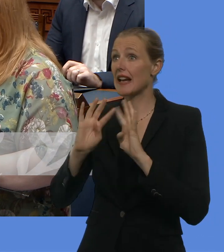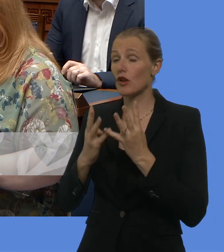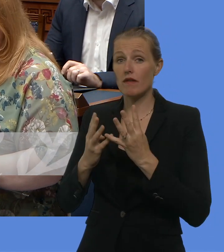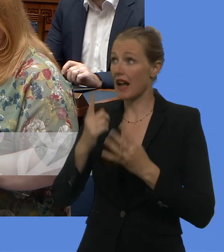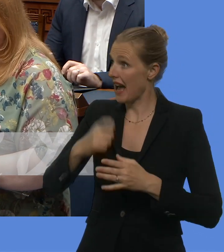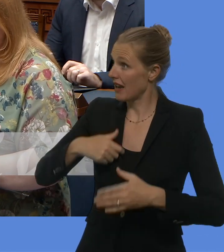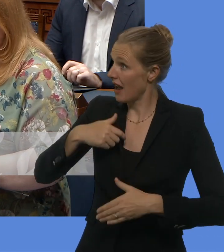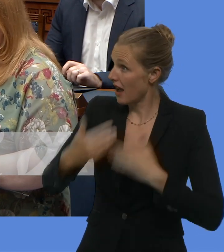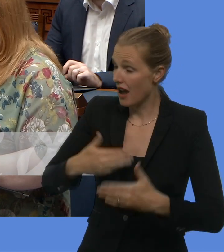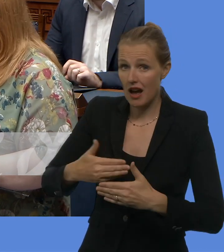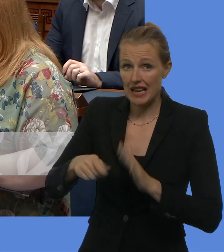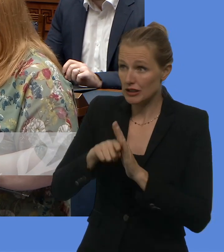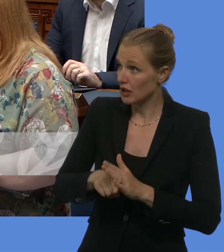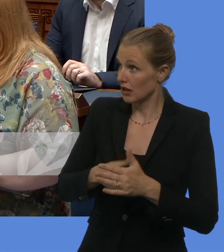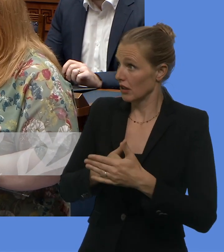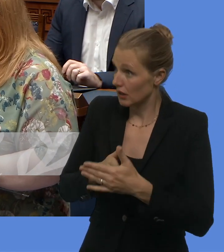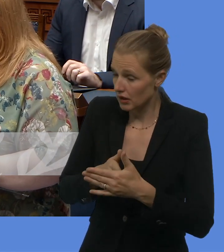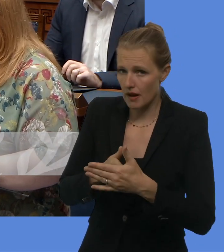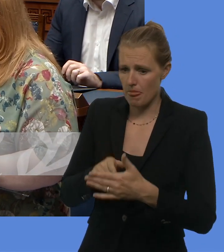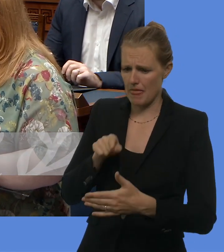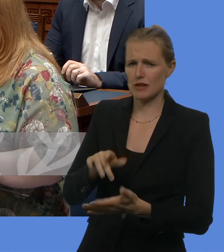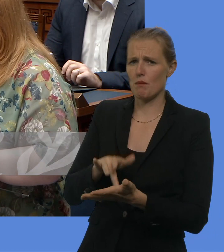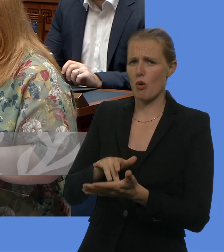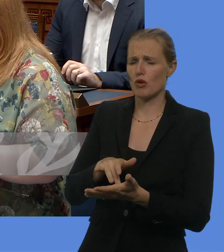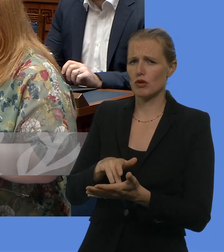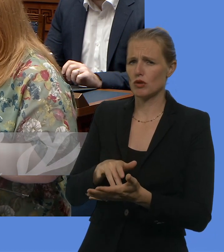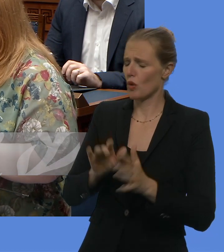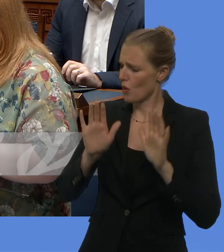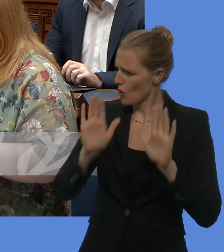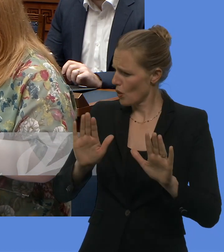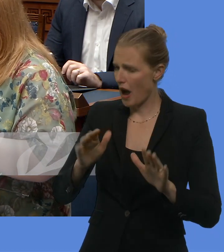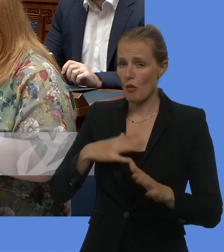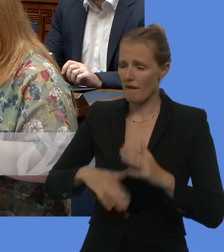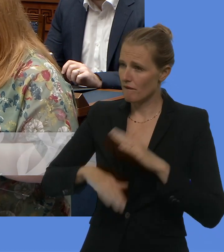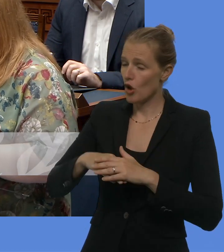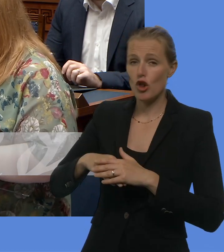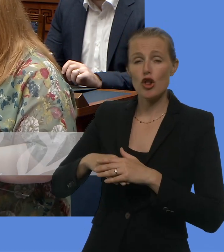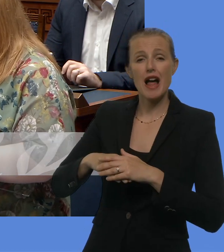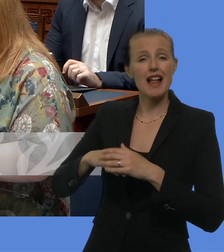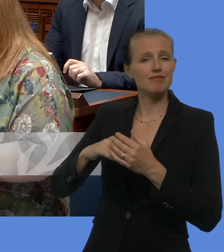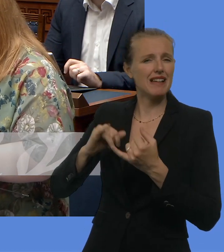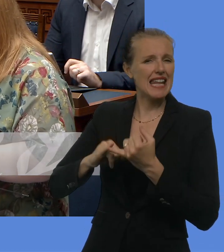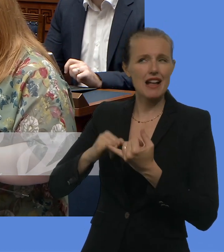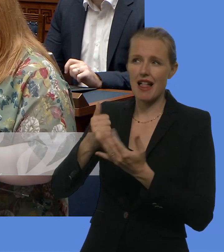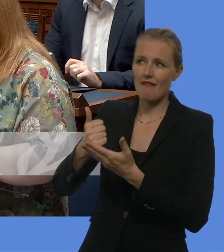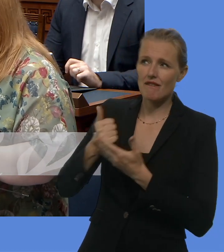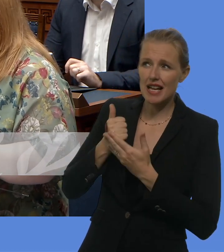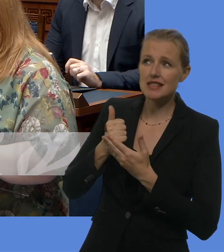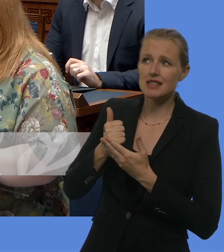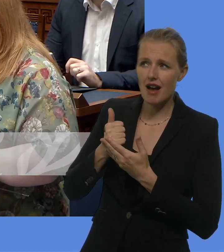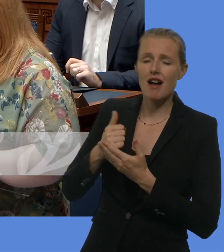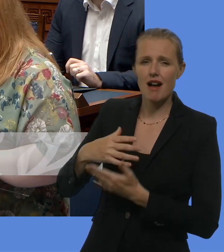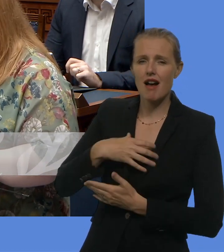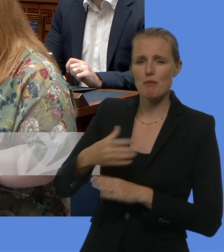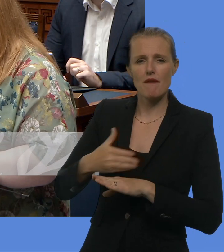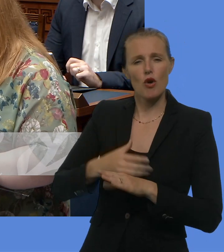are not insignificant. And therefore I will wait until I have had the full legal advice offered to me before I make any decision. I have briefed